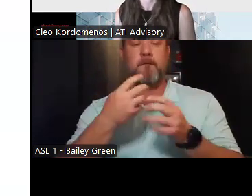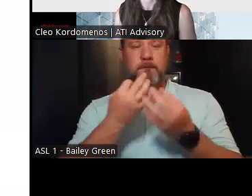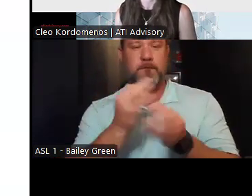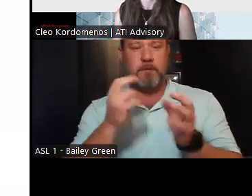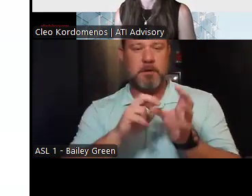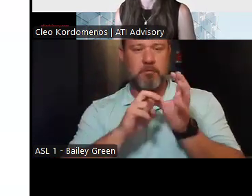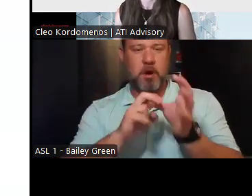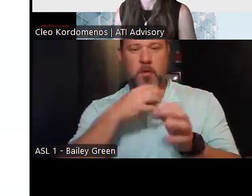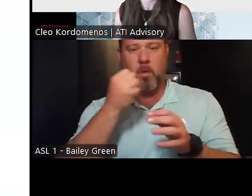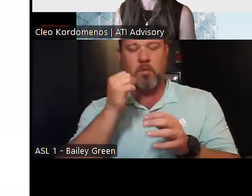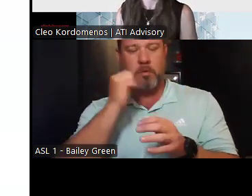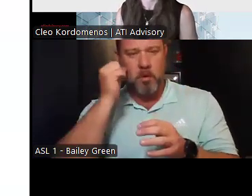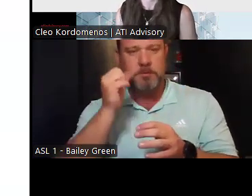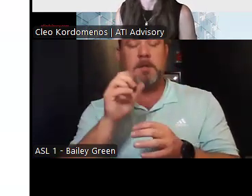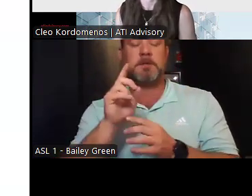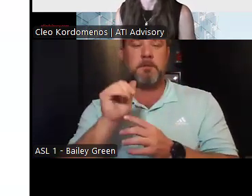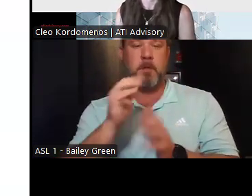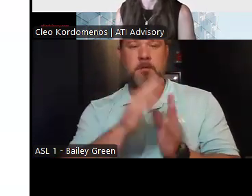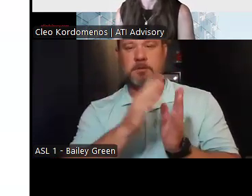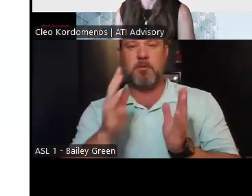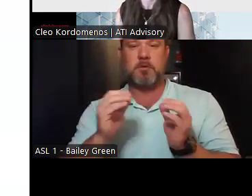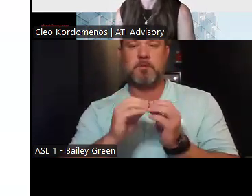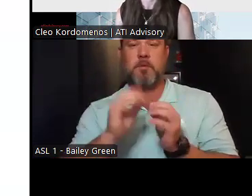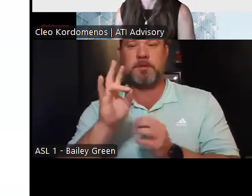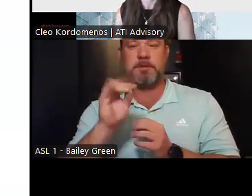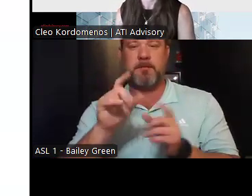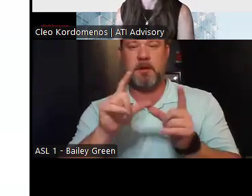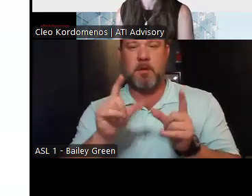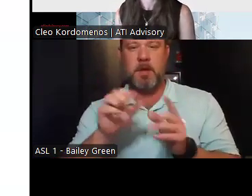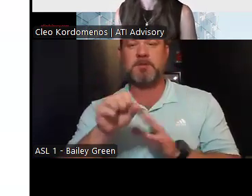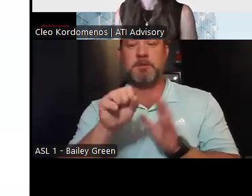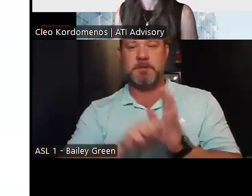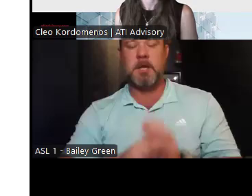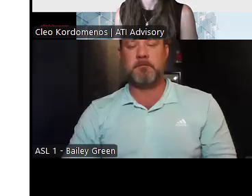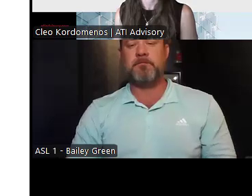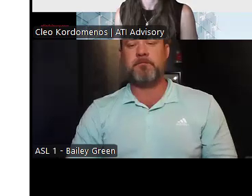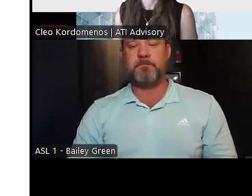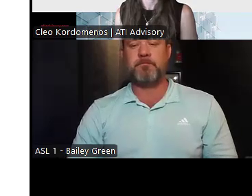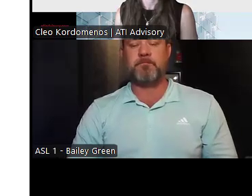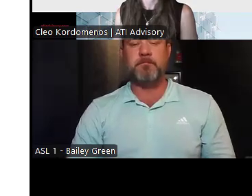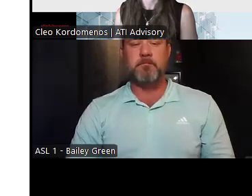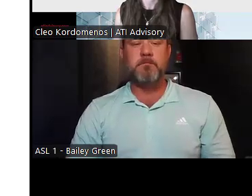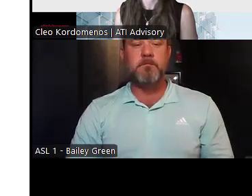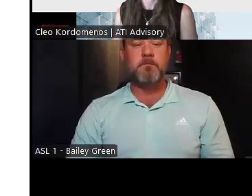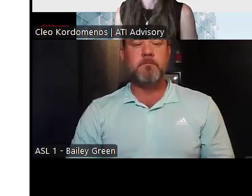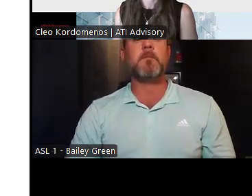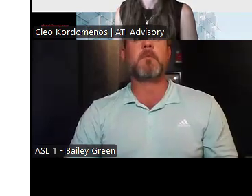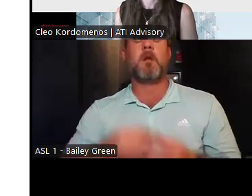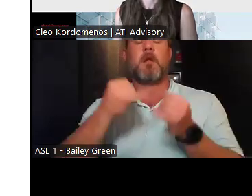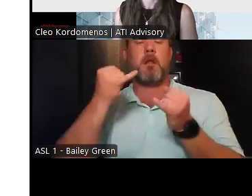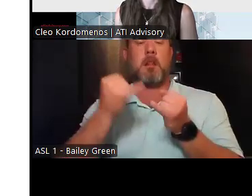older adults and people with disabilities across more than 70 locations in the state. And lastly, one of the